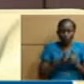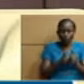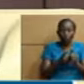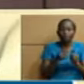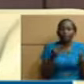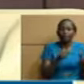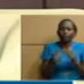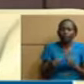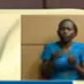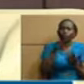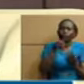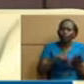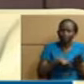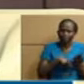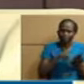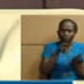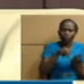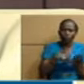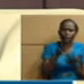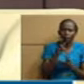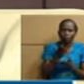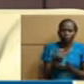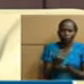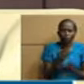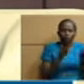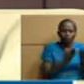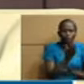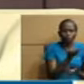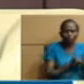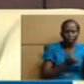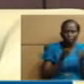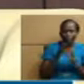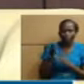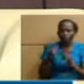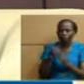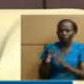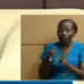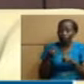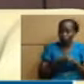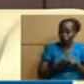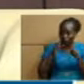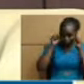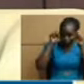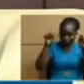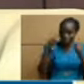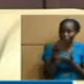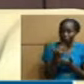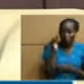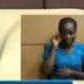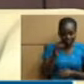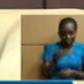discussion to read the paper titled Real Economy versus Vulnerable Economy by His Excellency the President. That's a message